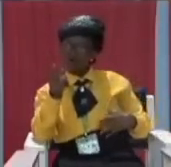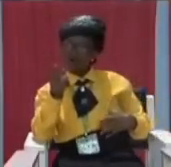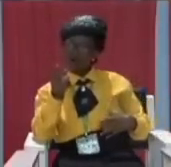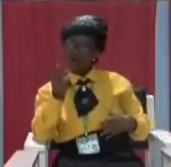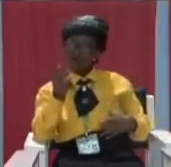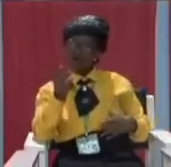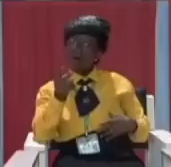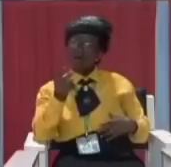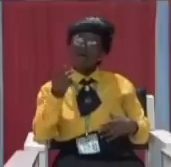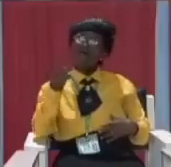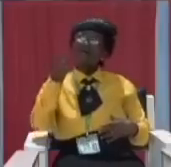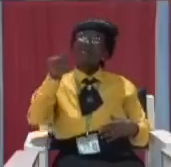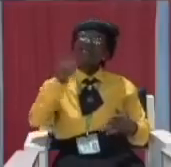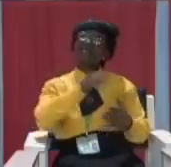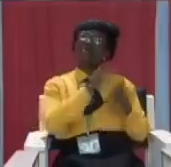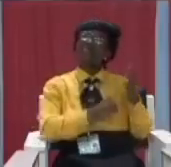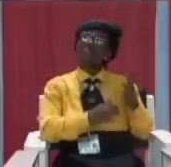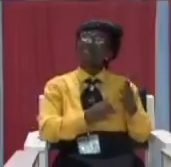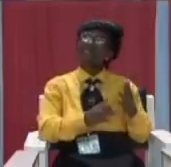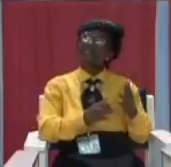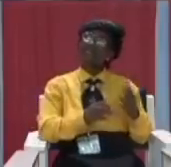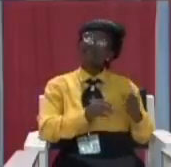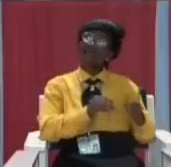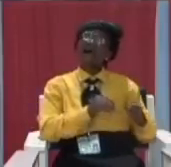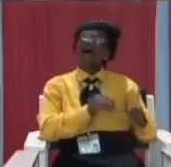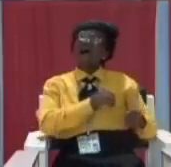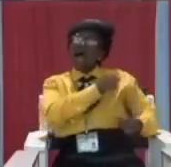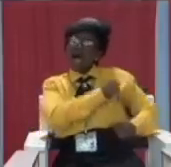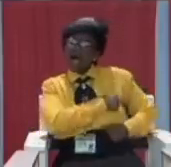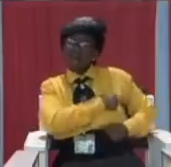the entire army of Pharaoh pursuing them.